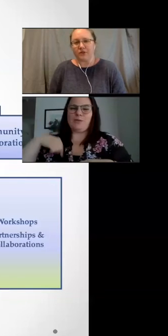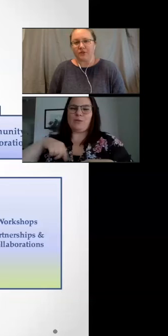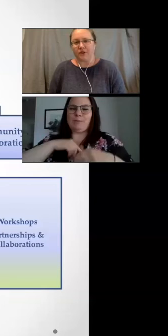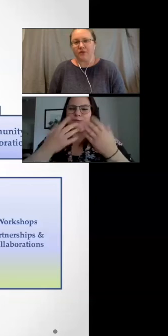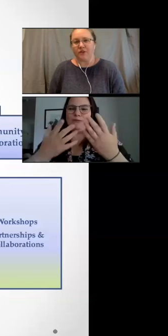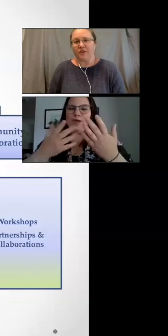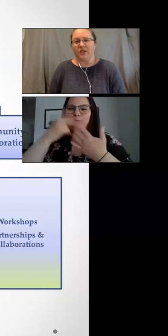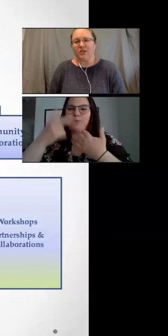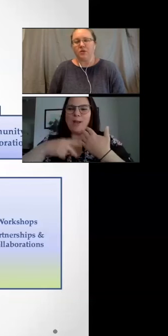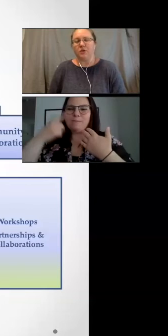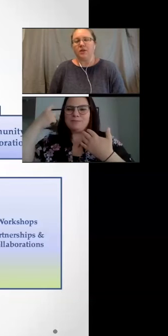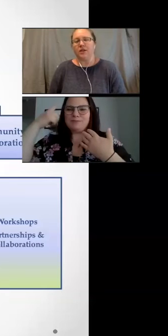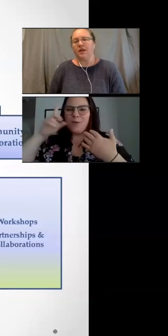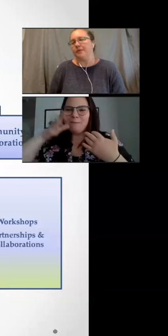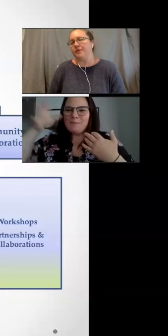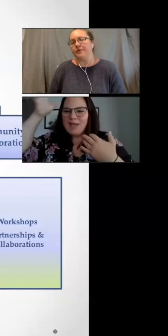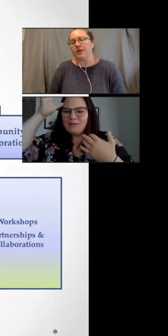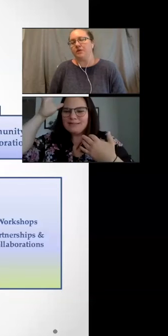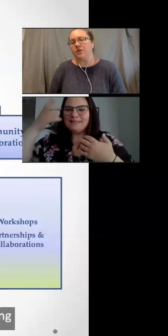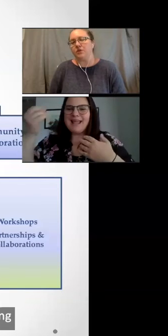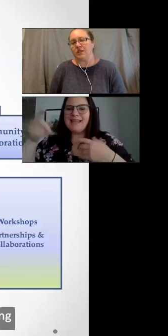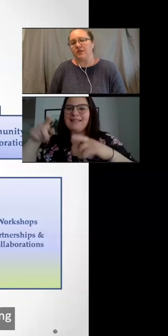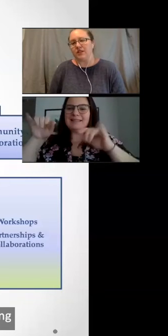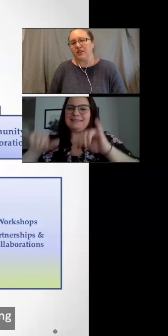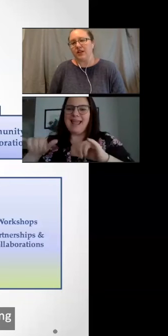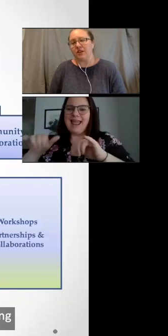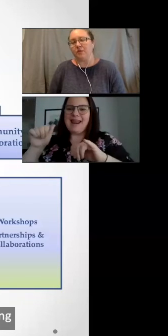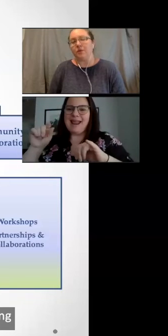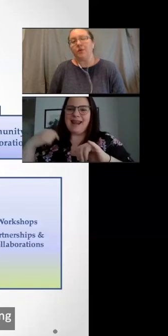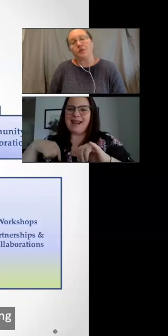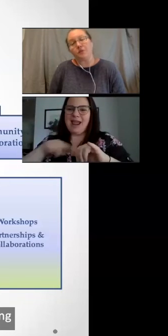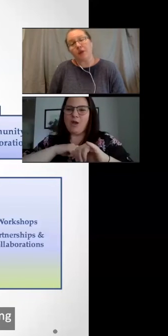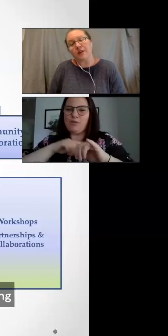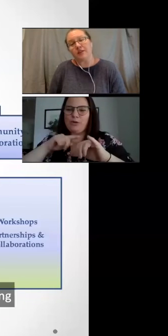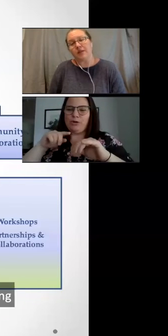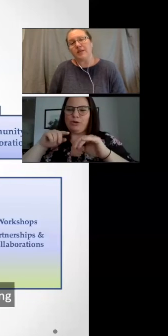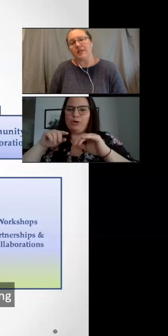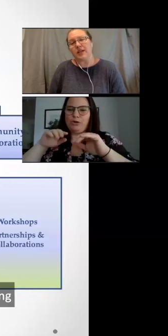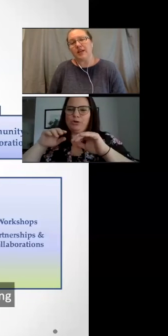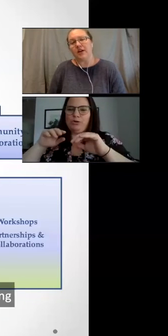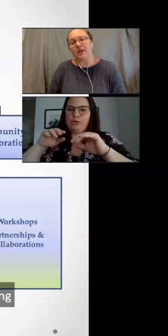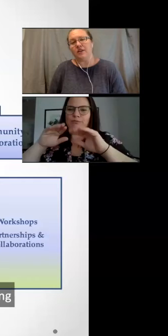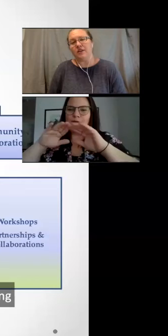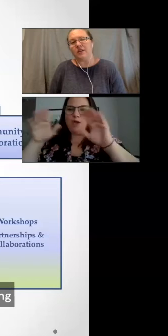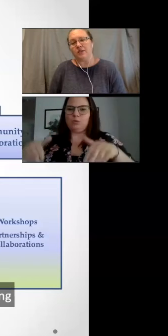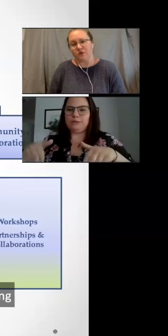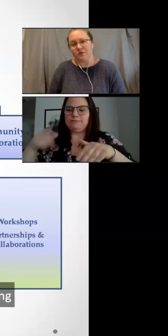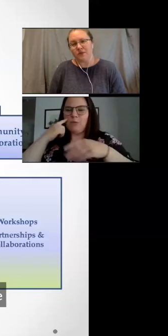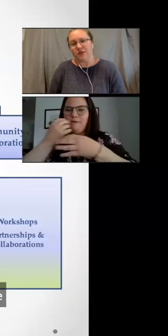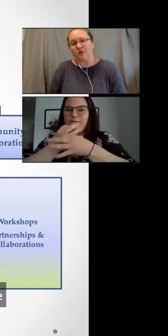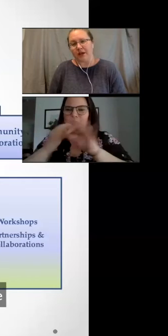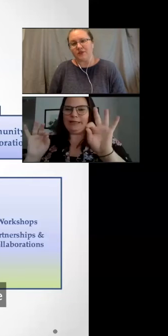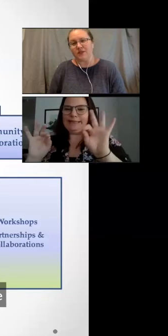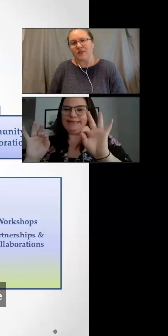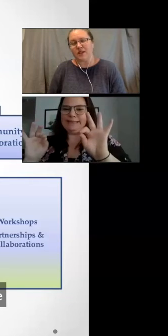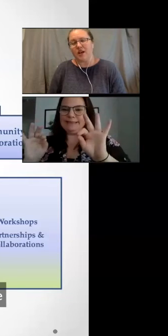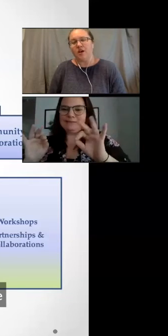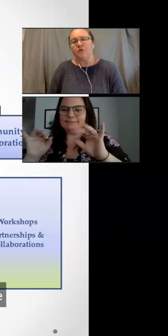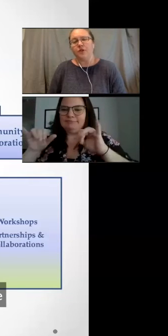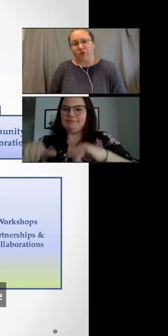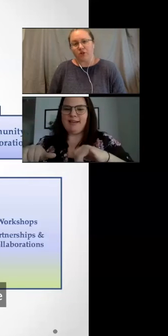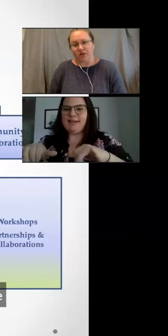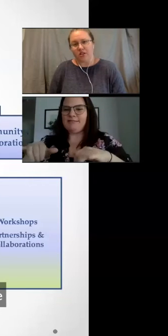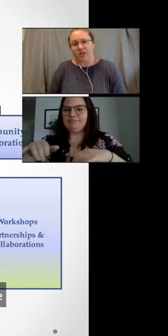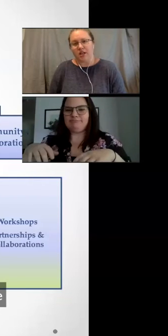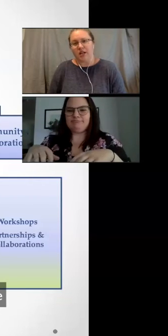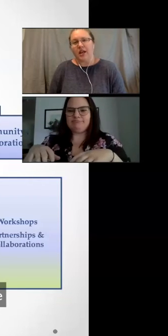also deaf and hard of hearing and to do activities together. But we also have parents come and stay in the dorm houses free